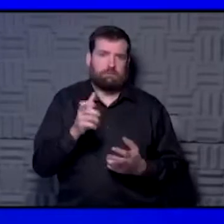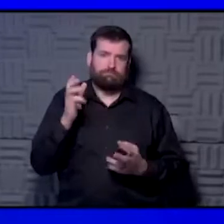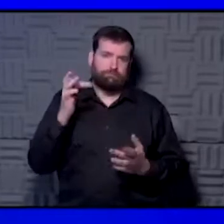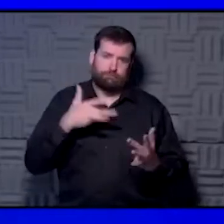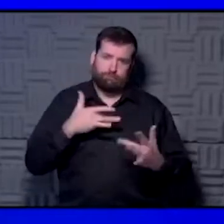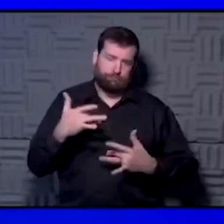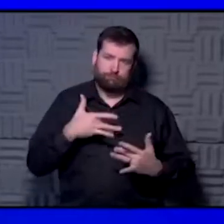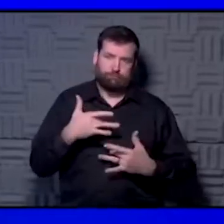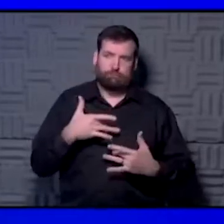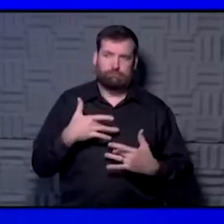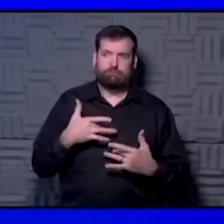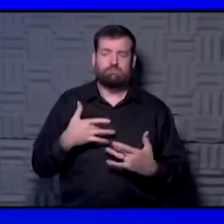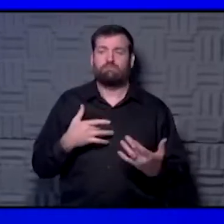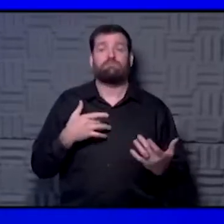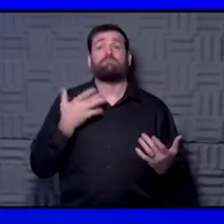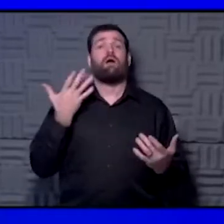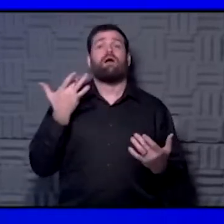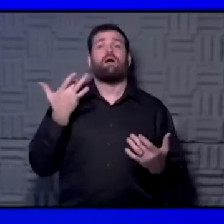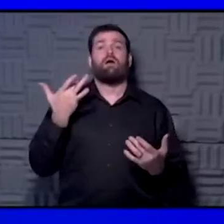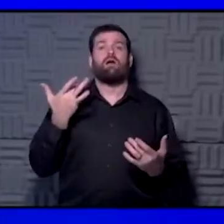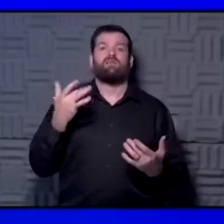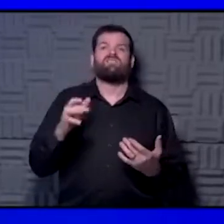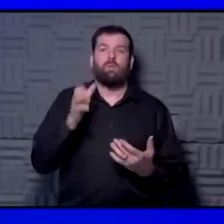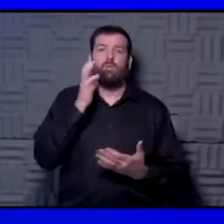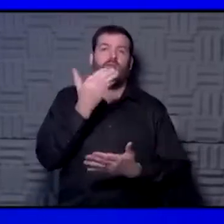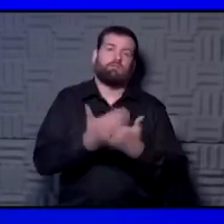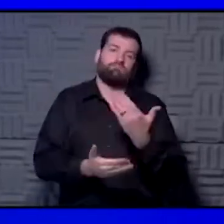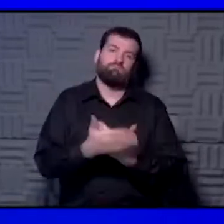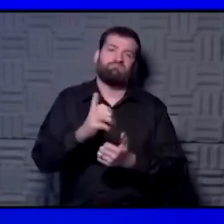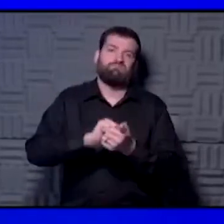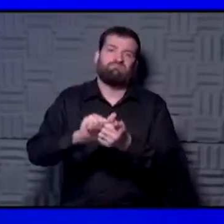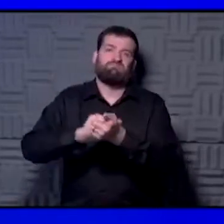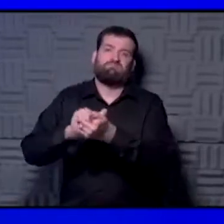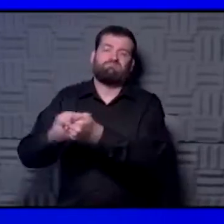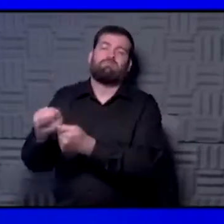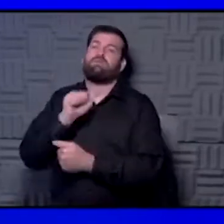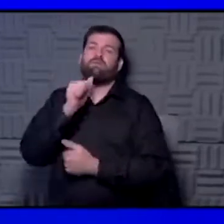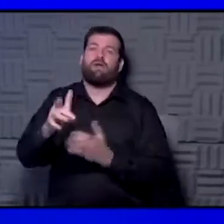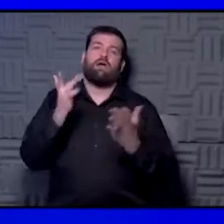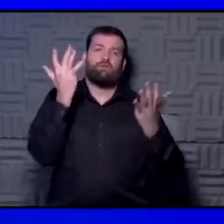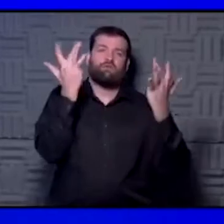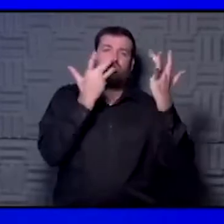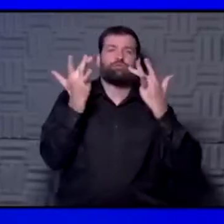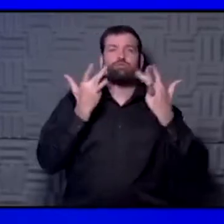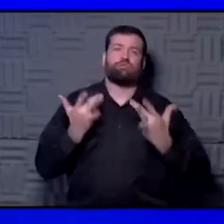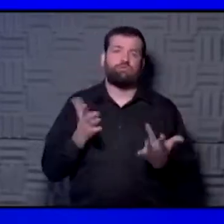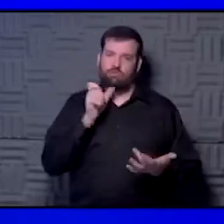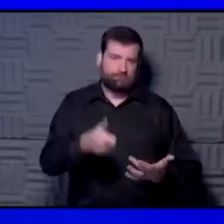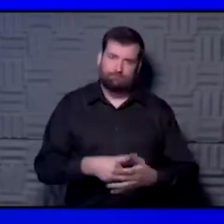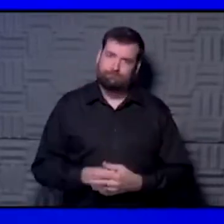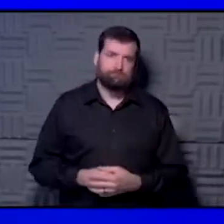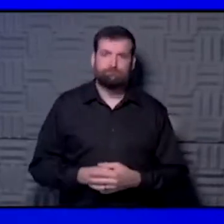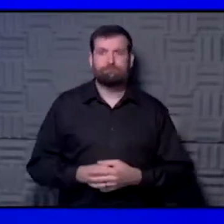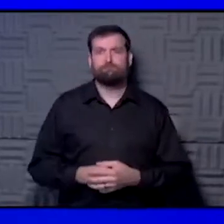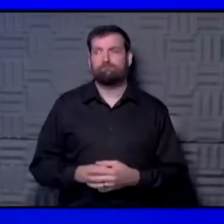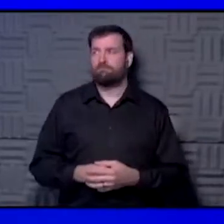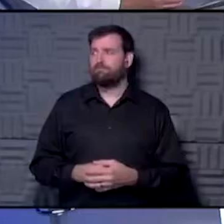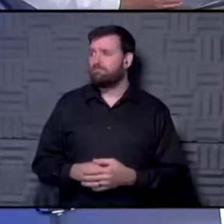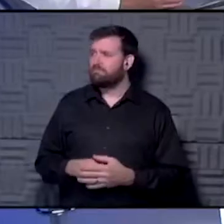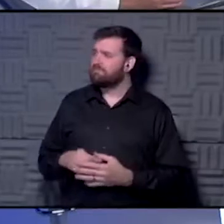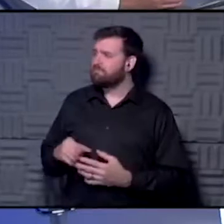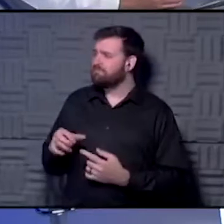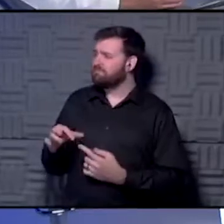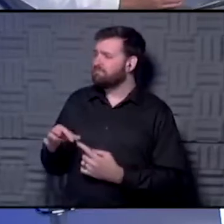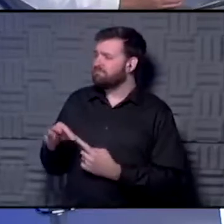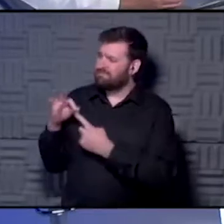se, on my palms, because I know that I'm going to be doing adequate hand hygiene. I'm not going to be touching my hands to my face. Yeah. So I would. And especially